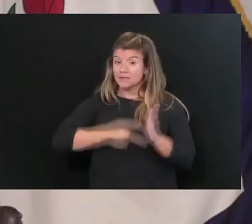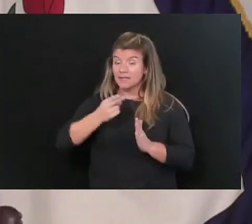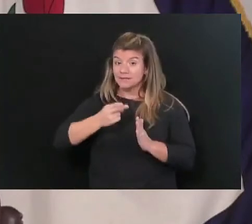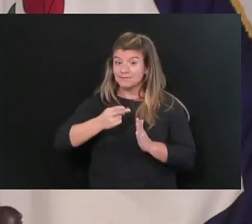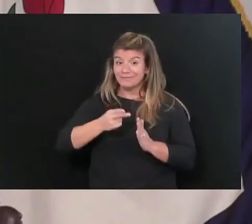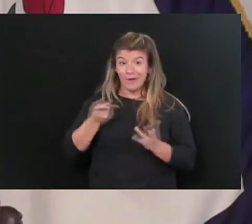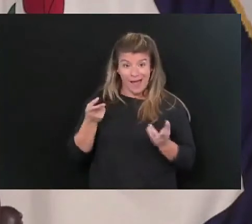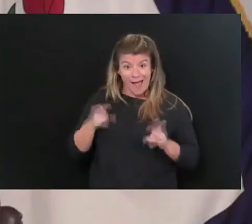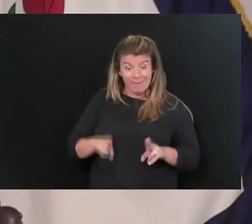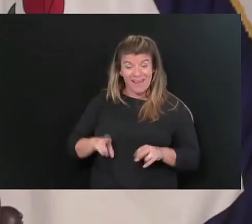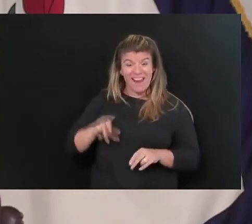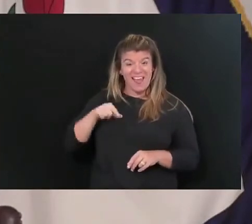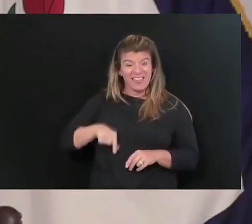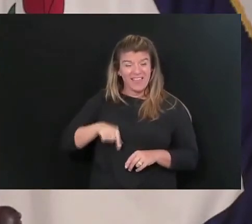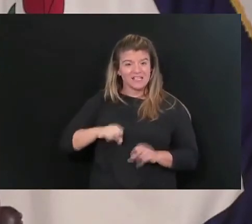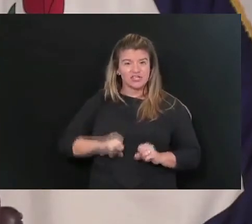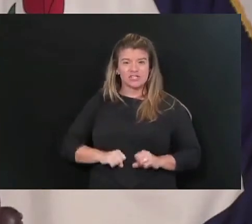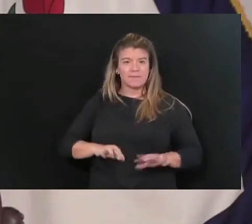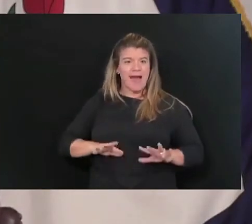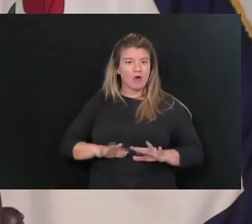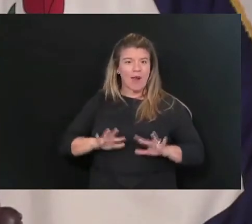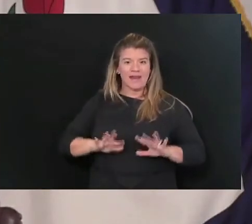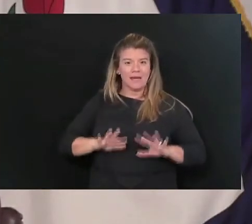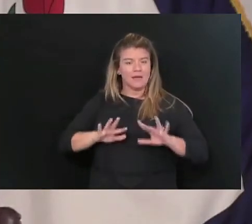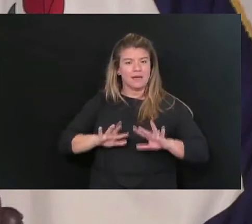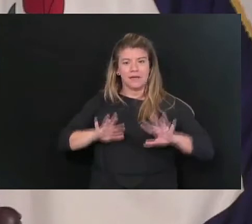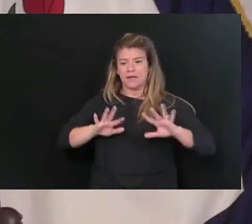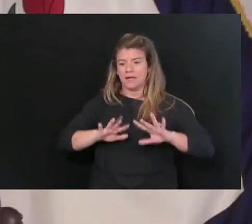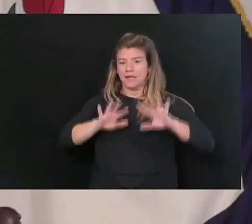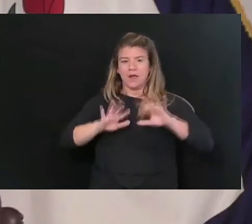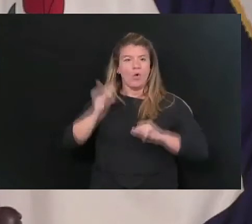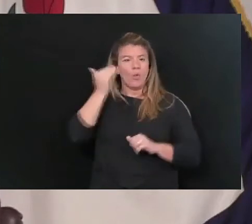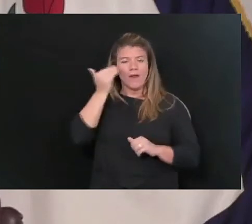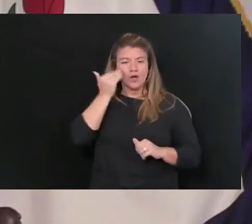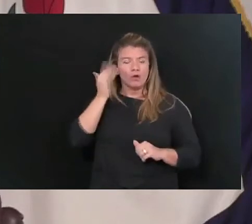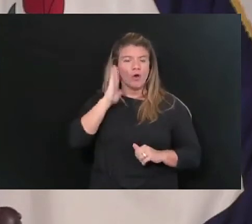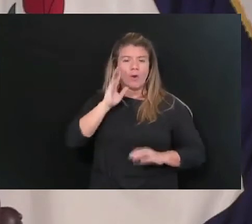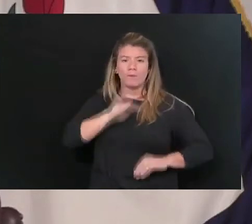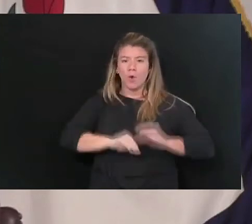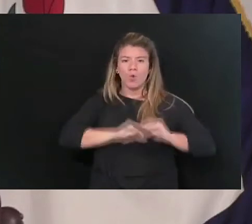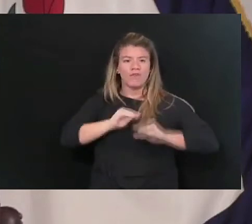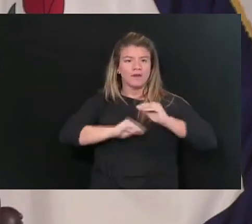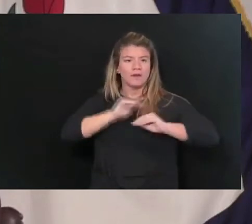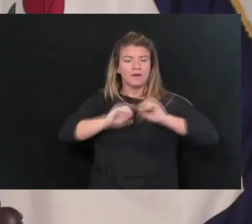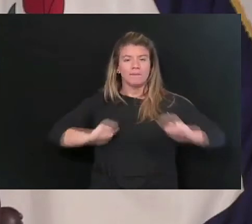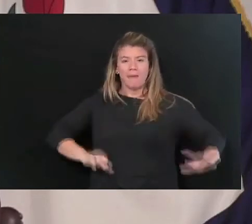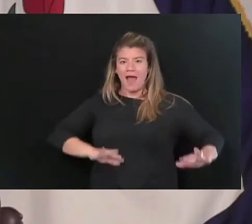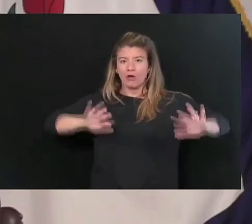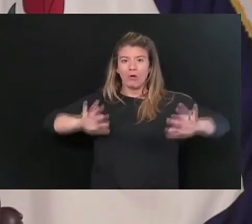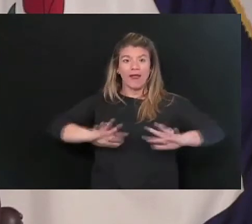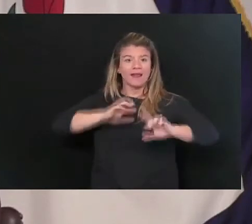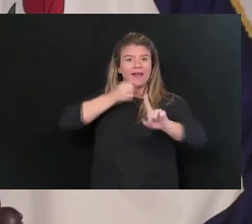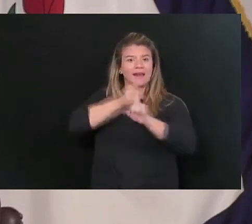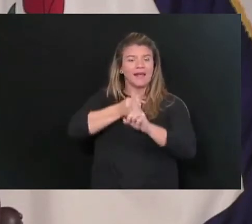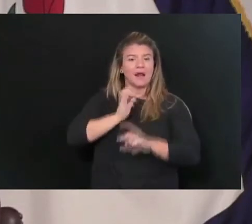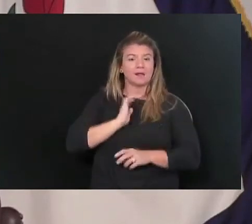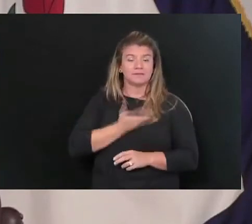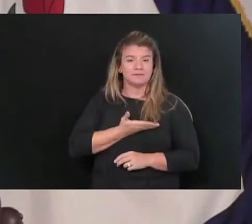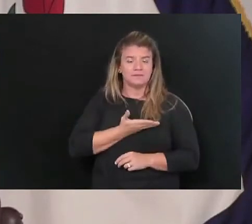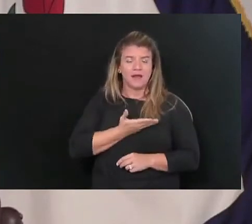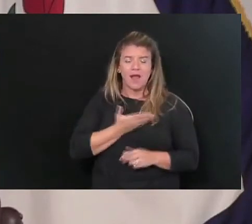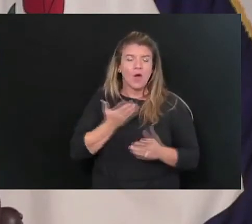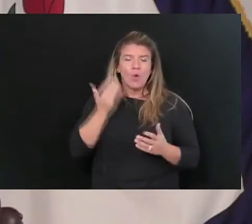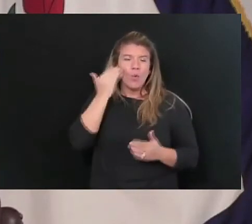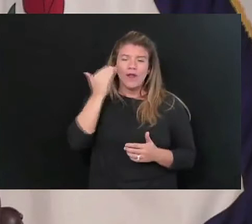day, this migrated just as we knew it was going to migrate, and it migrated right to us. We have known all